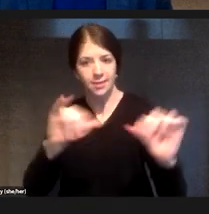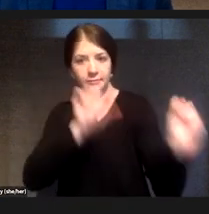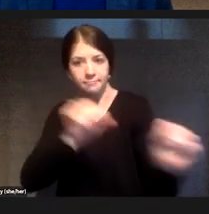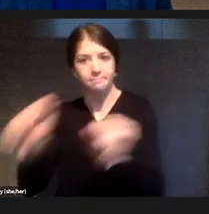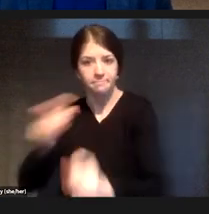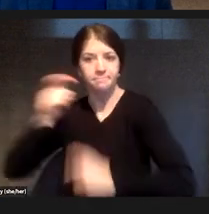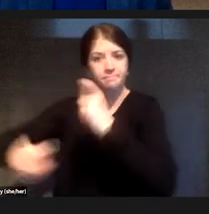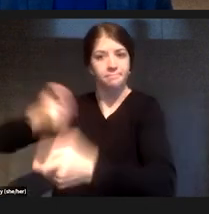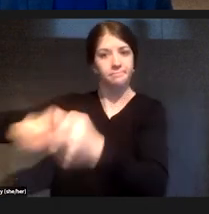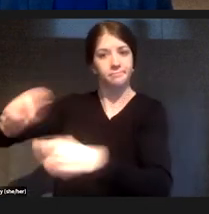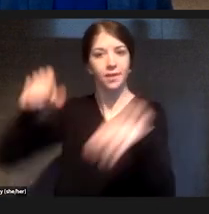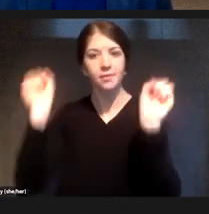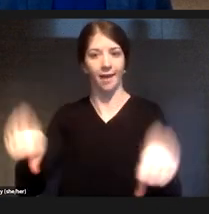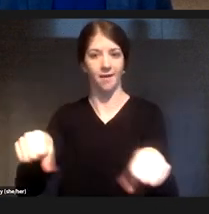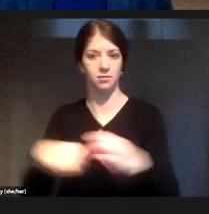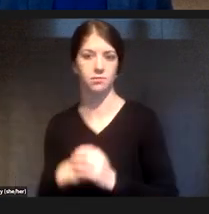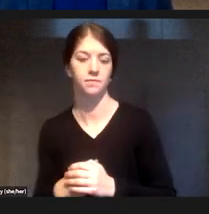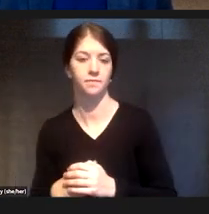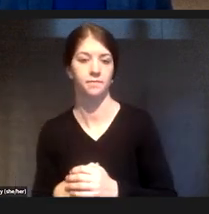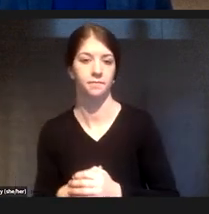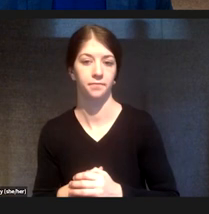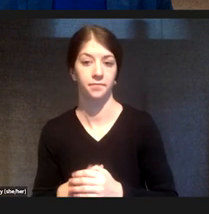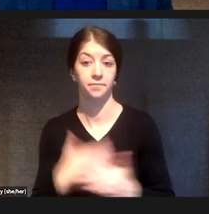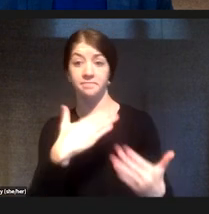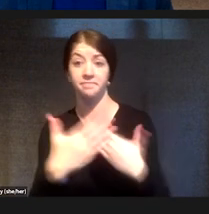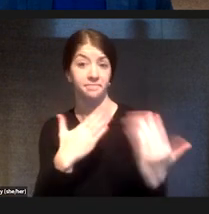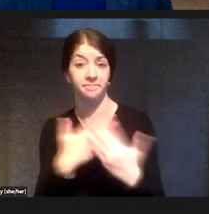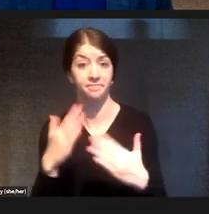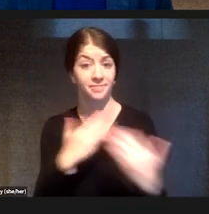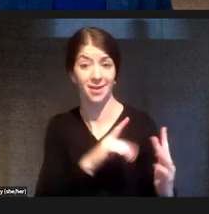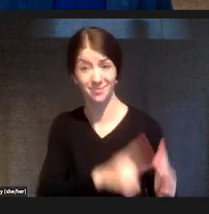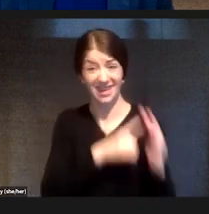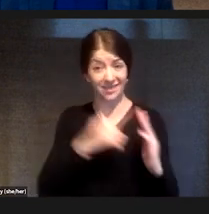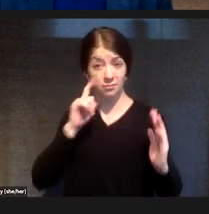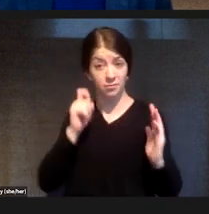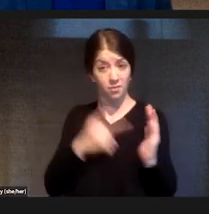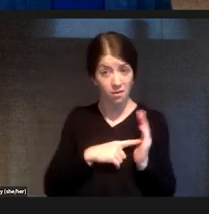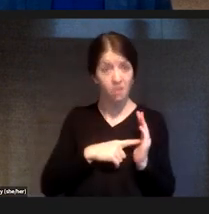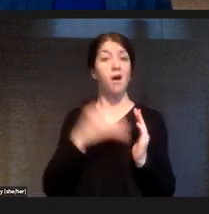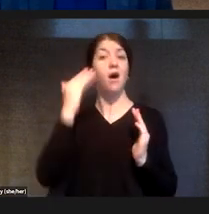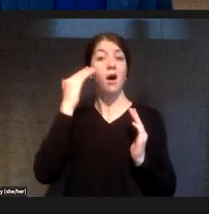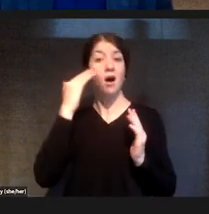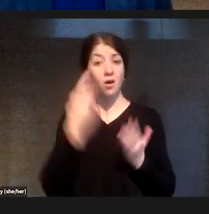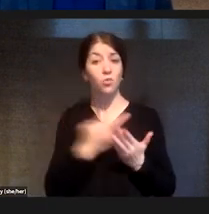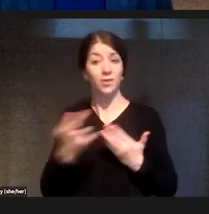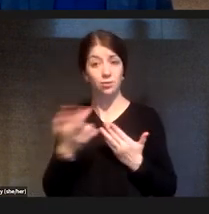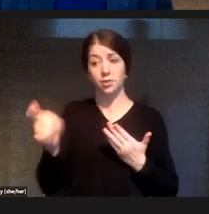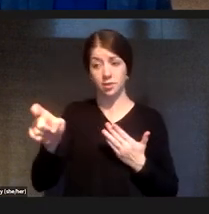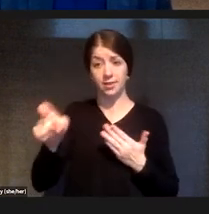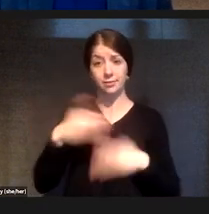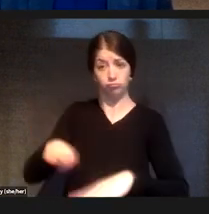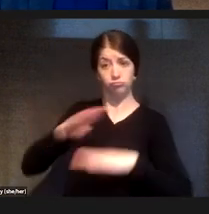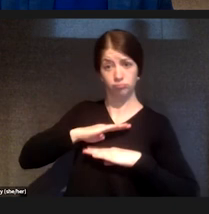contribute to these spaces. And even if we may not at the beginning be able to recognize what resources needed to then provide that